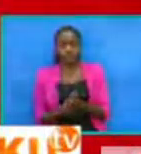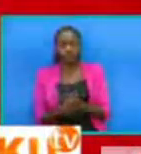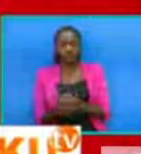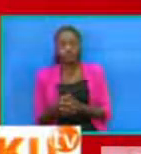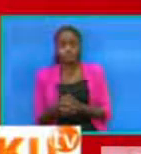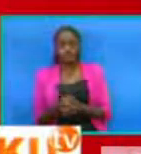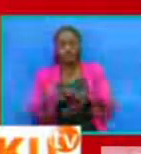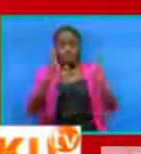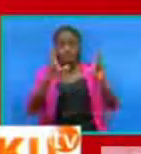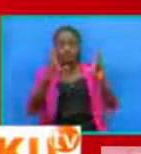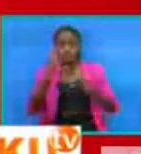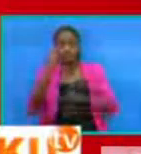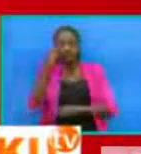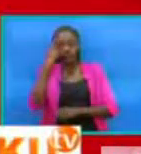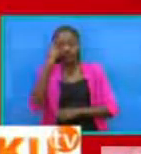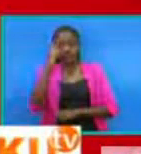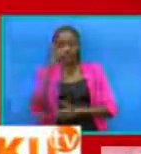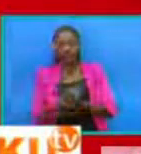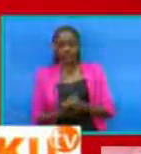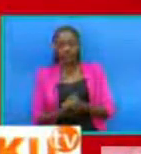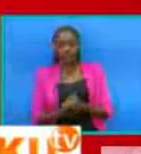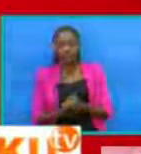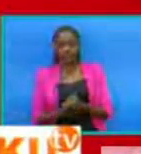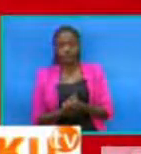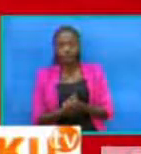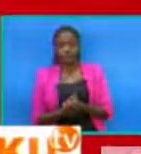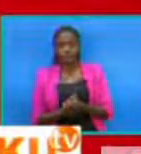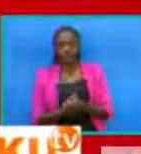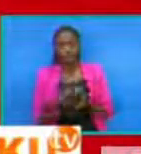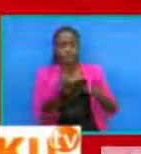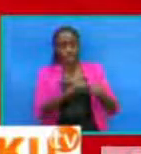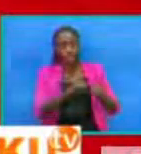The issue of barefoot learning